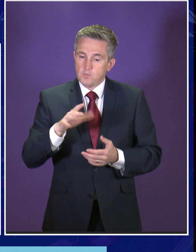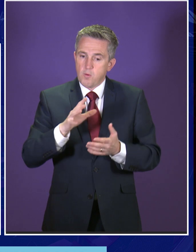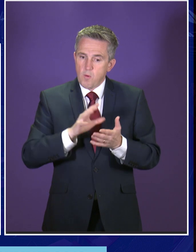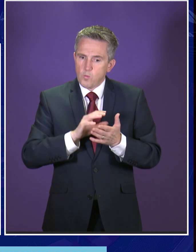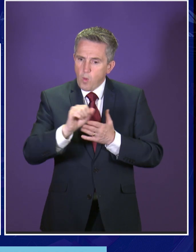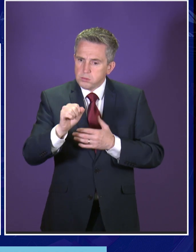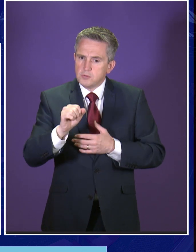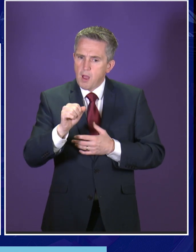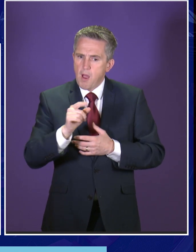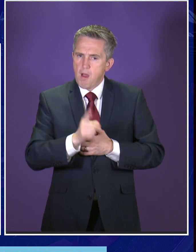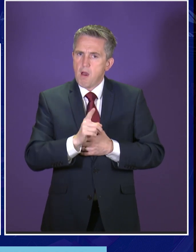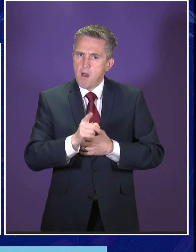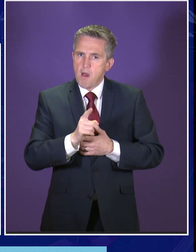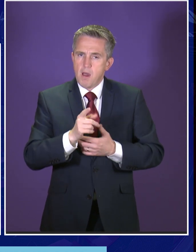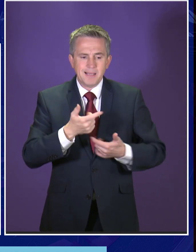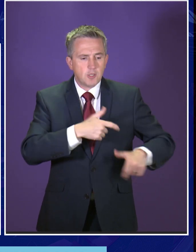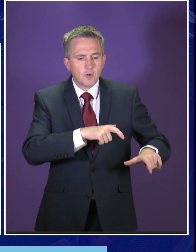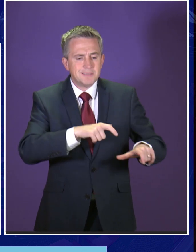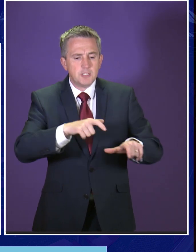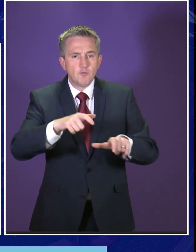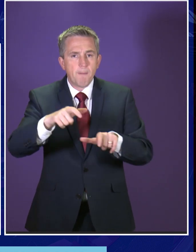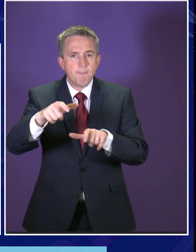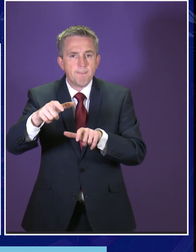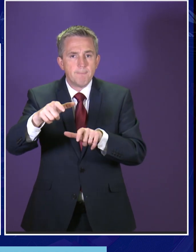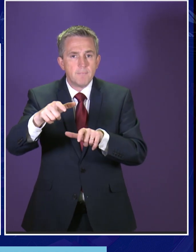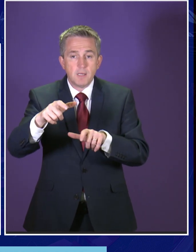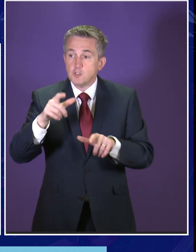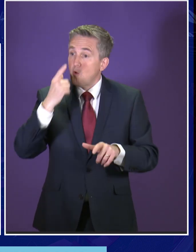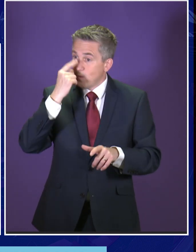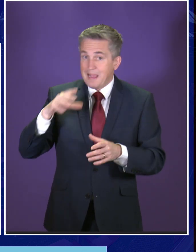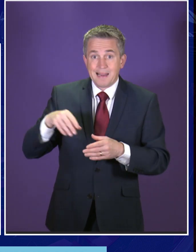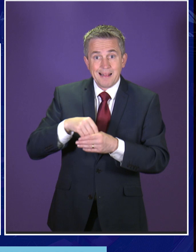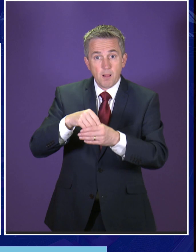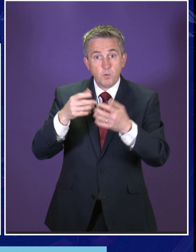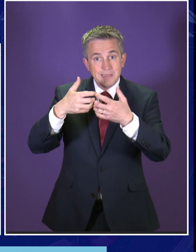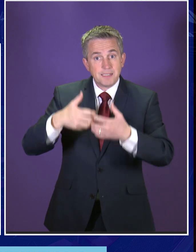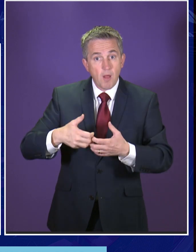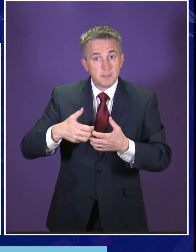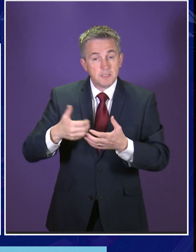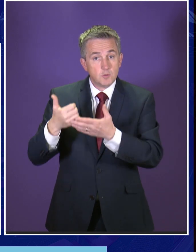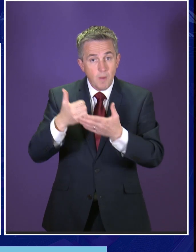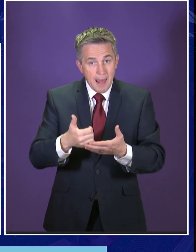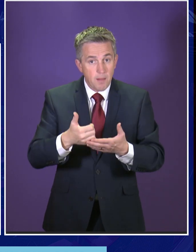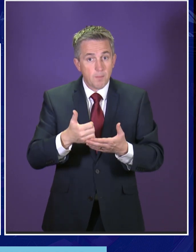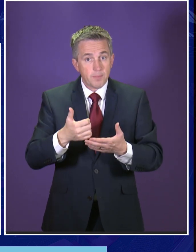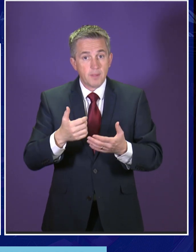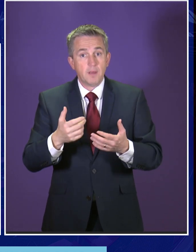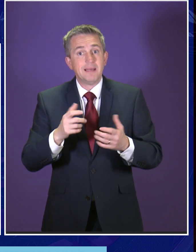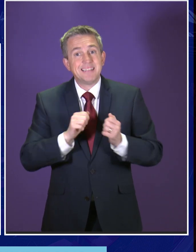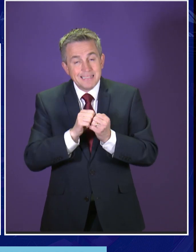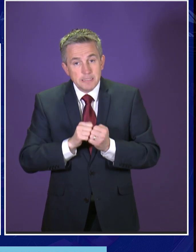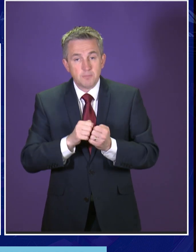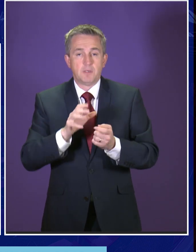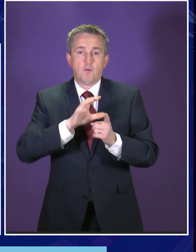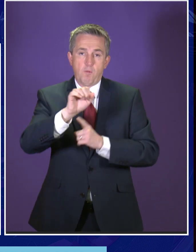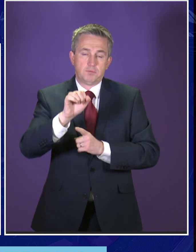culture. A cultural practice is seen to evolve through the use of technologies and manifest itself in both a theatrically interesting